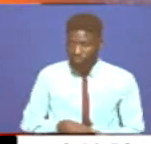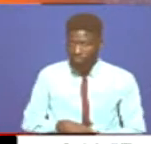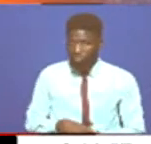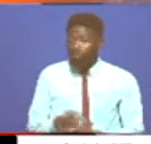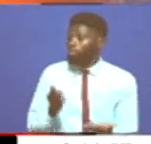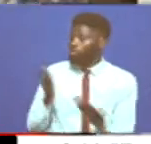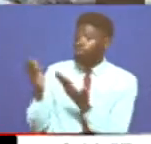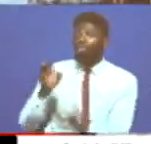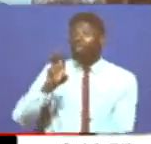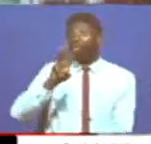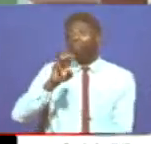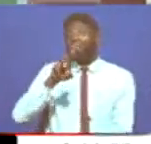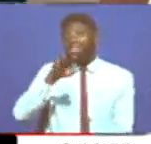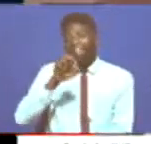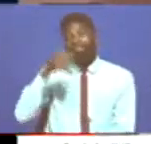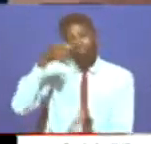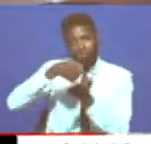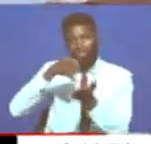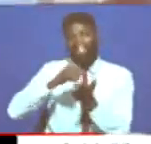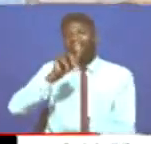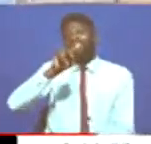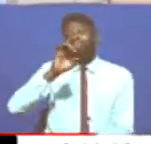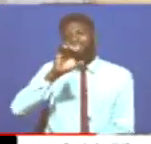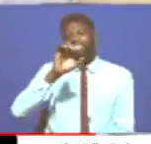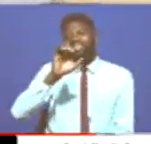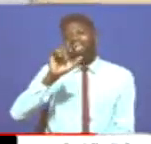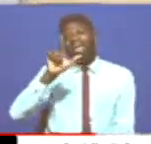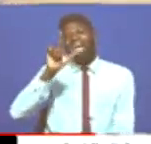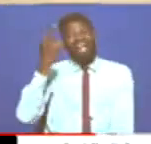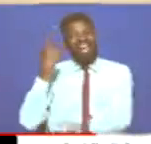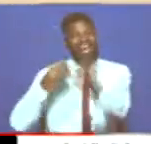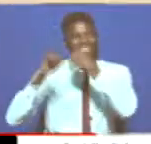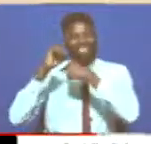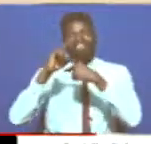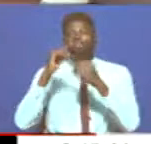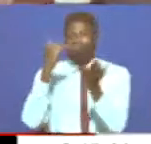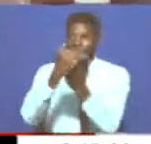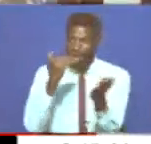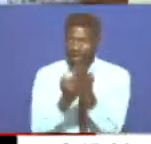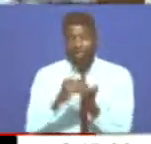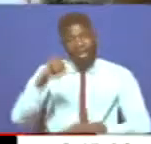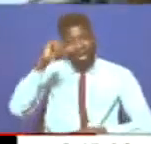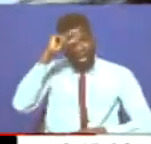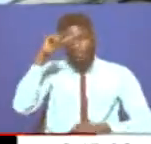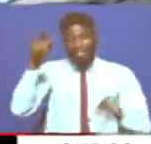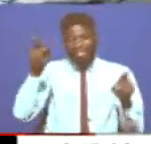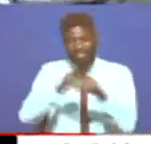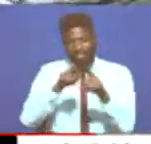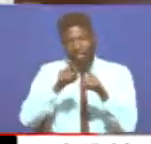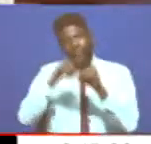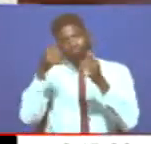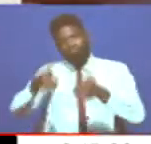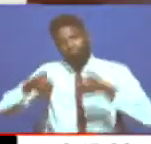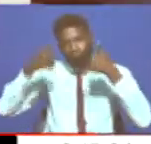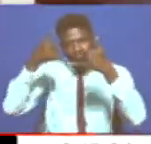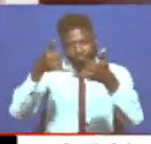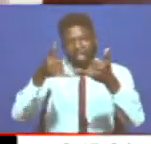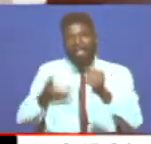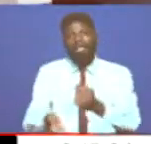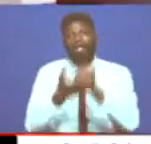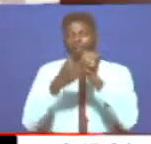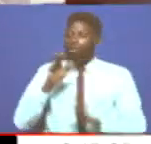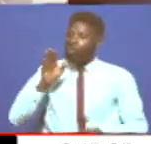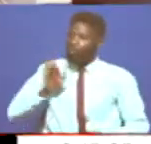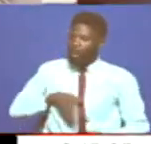KBC's Legends edition and was recently feted by the government for her contribution to women's development. The latest